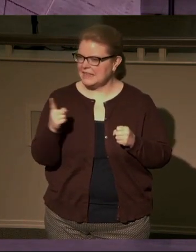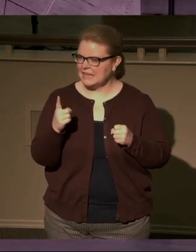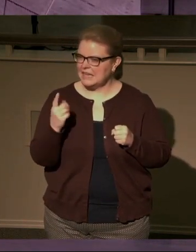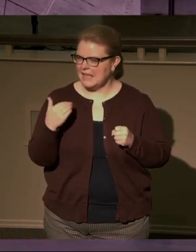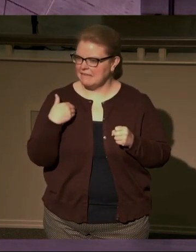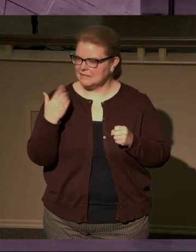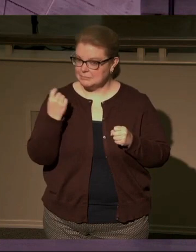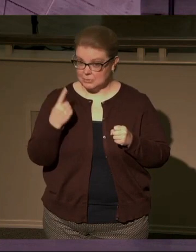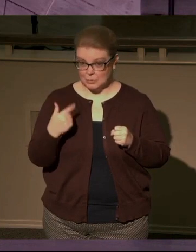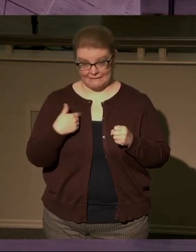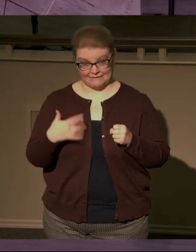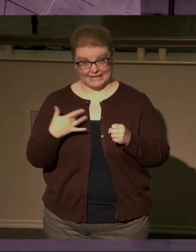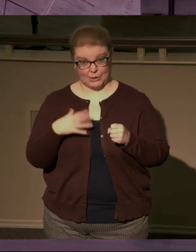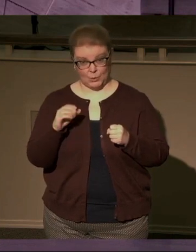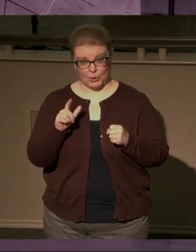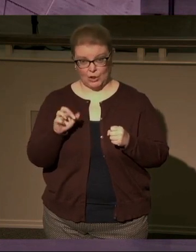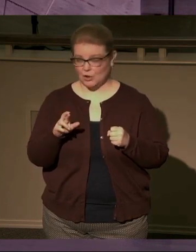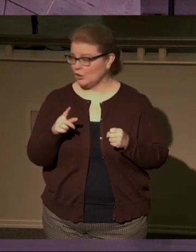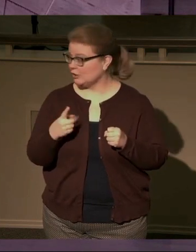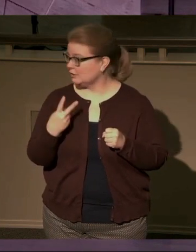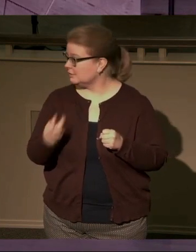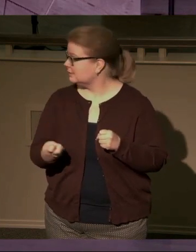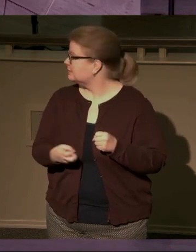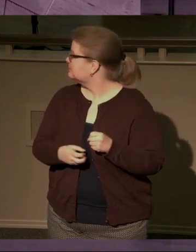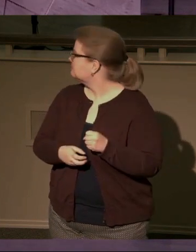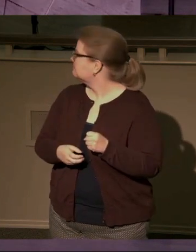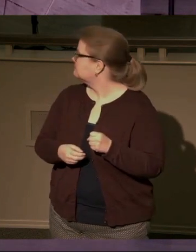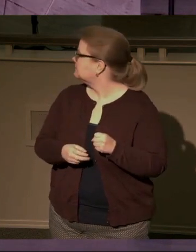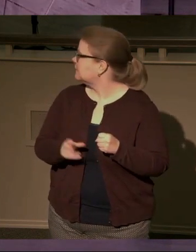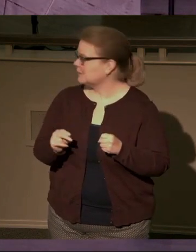I feel cooler to you? I feel cooler to you.